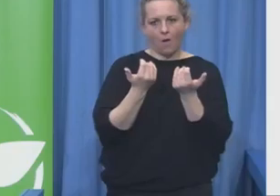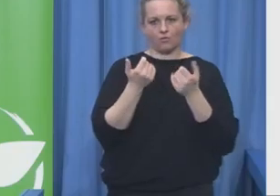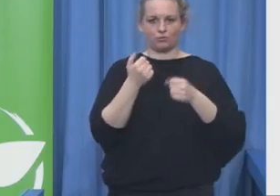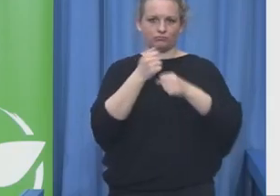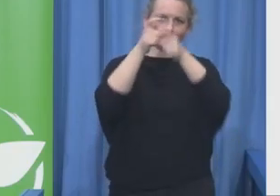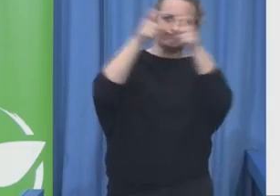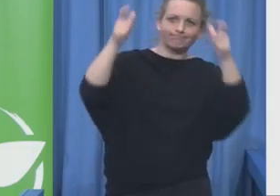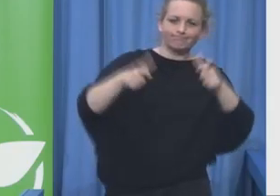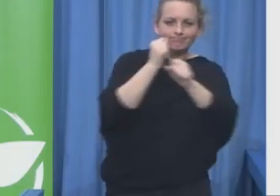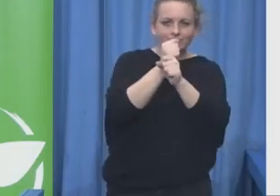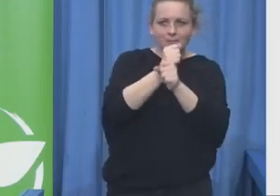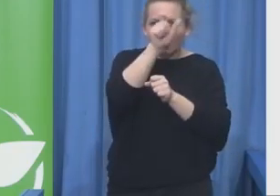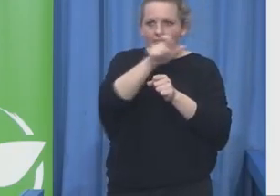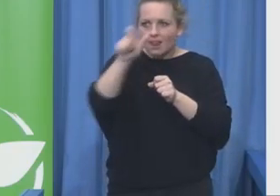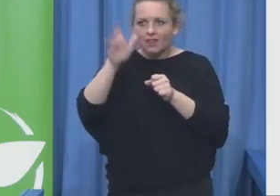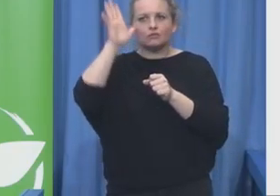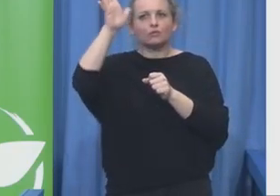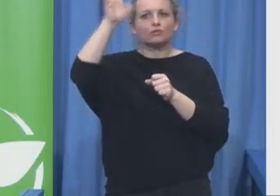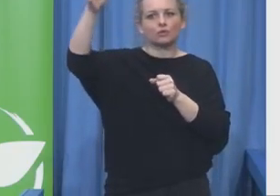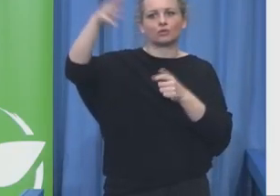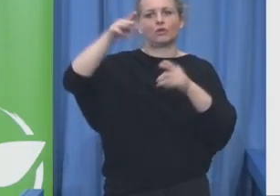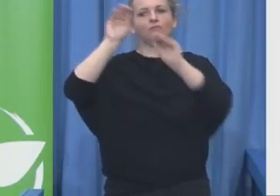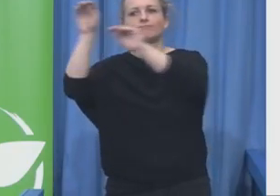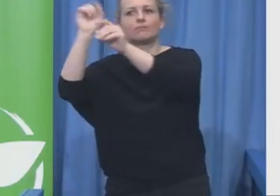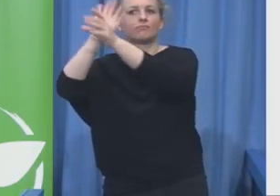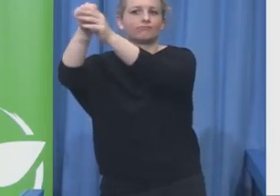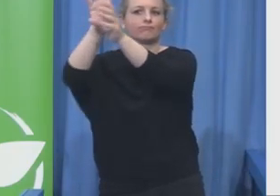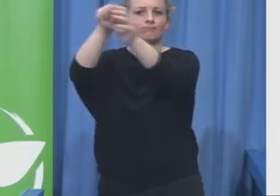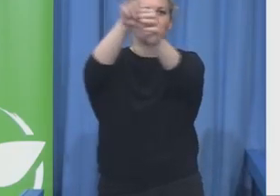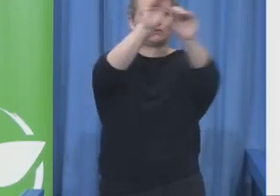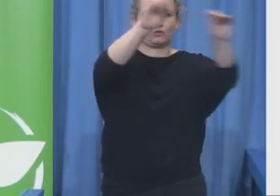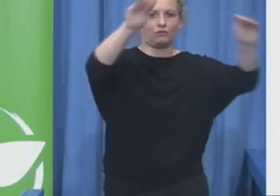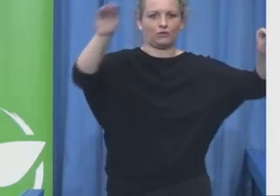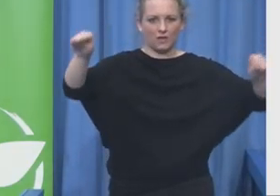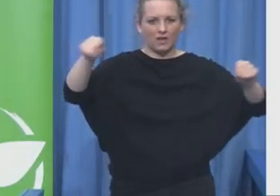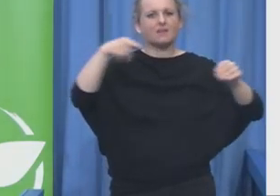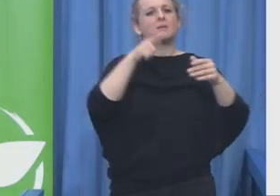in the same time, we also work with employers. So in this project, we support